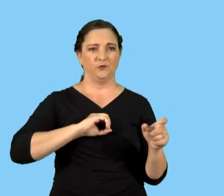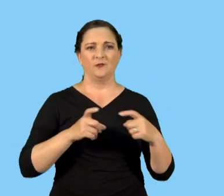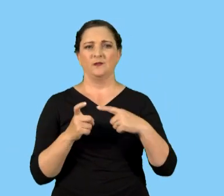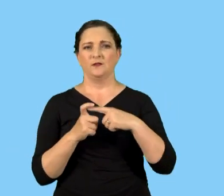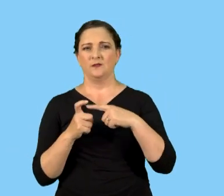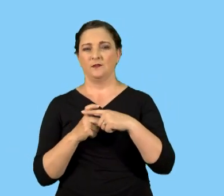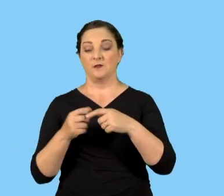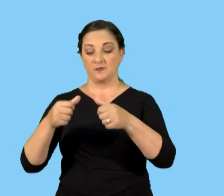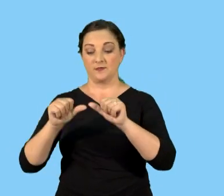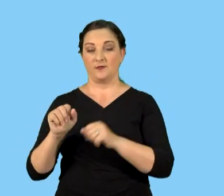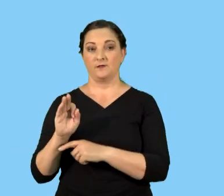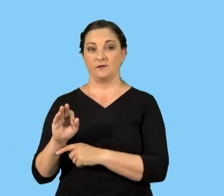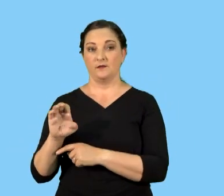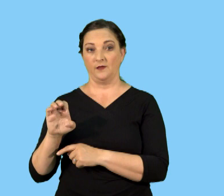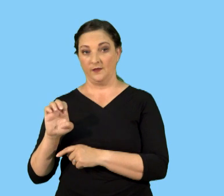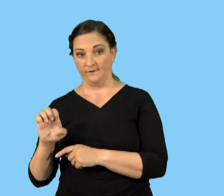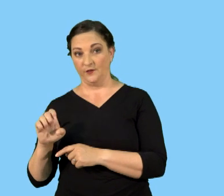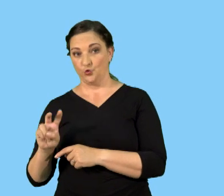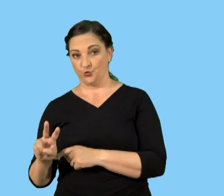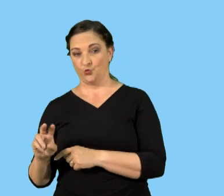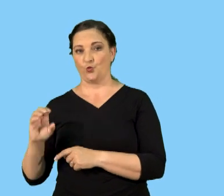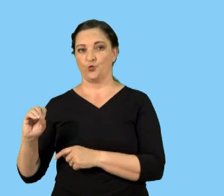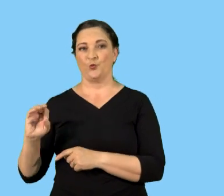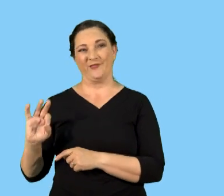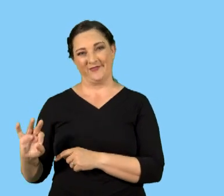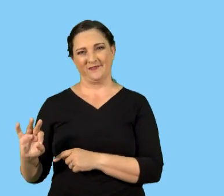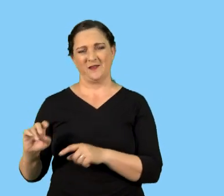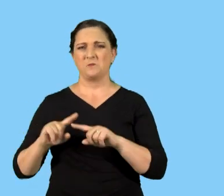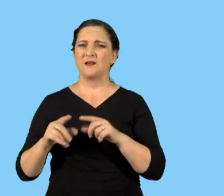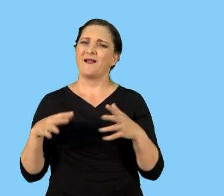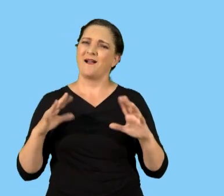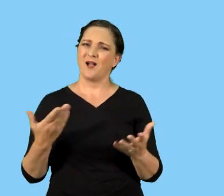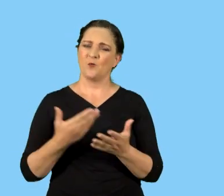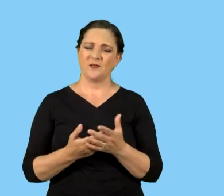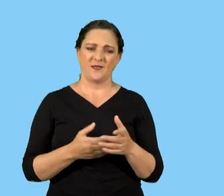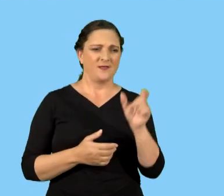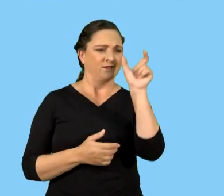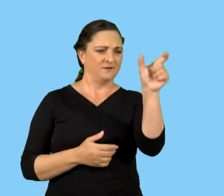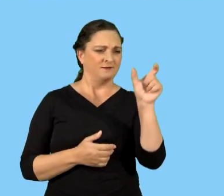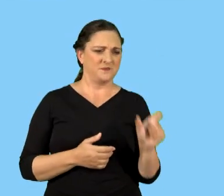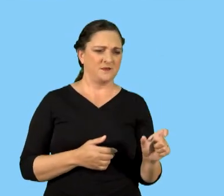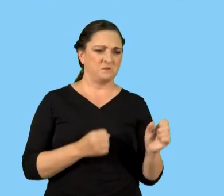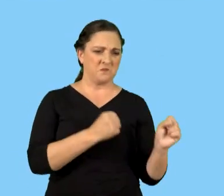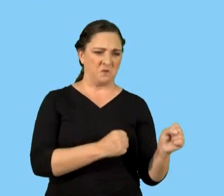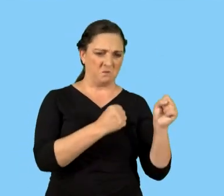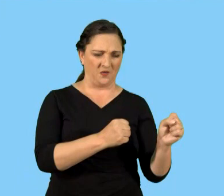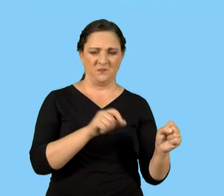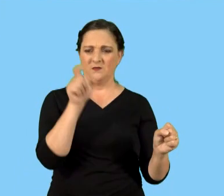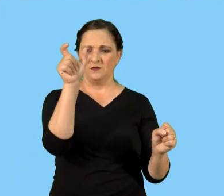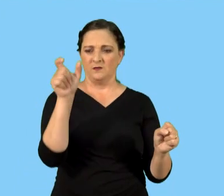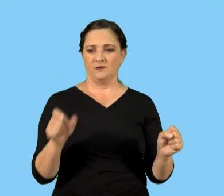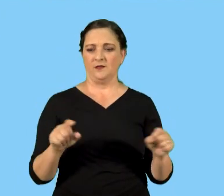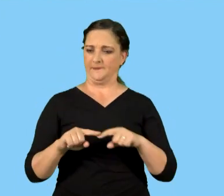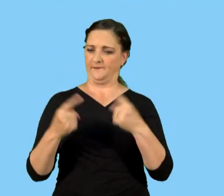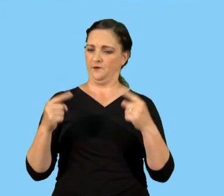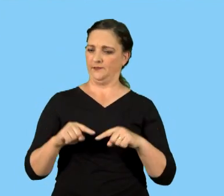two substances that are the same, they react together to form two different things? We know that the product is always different